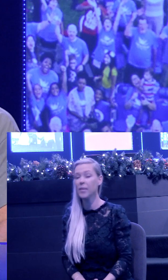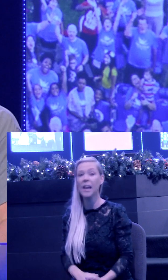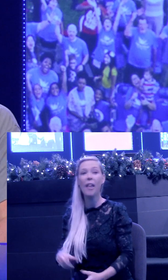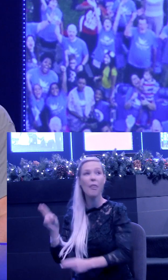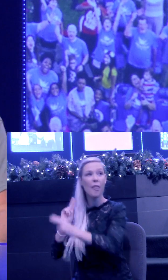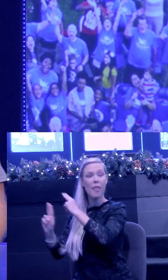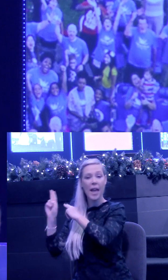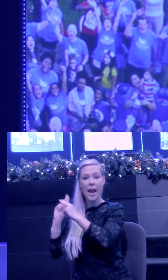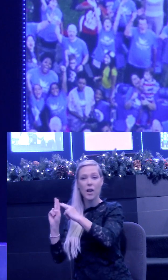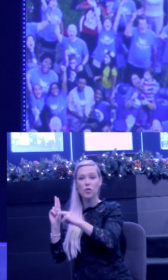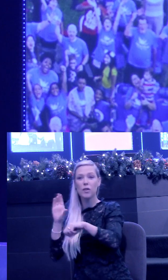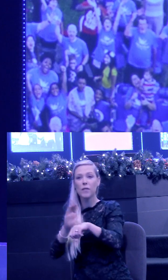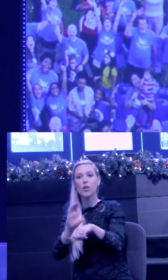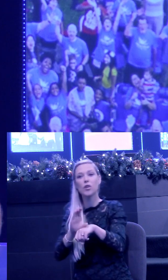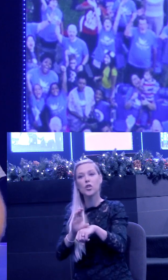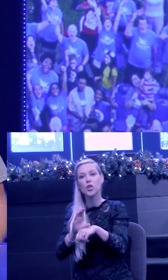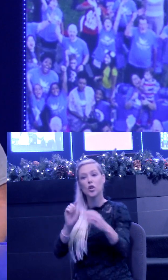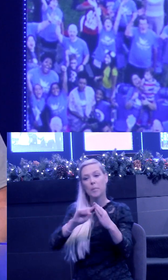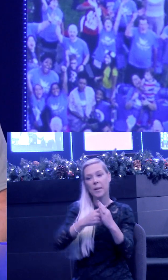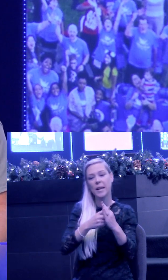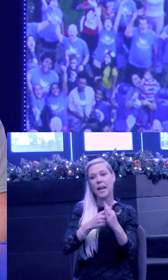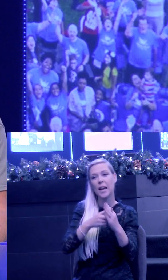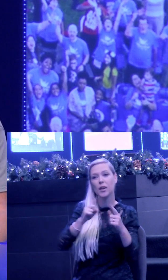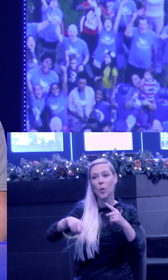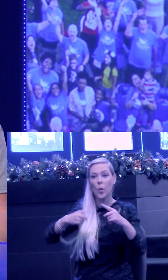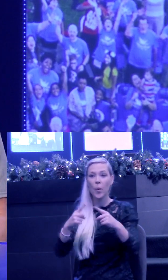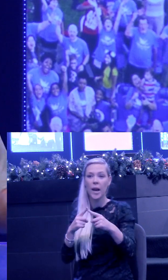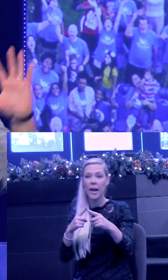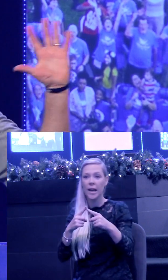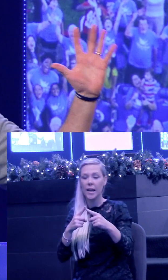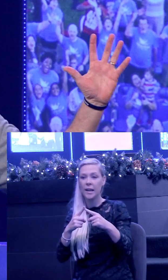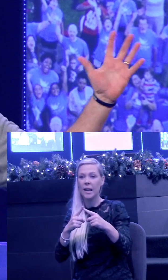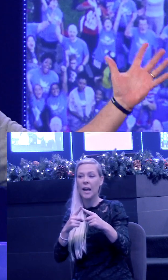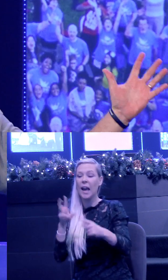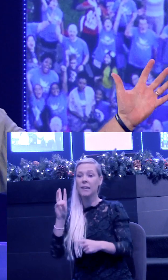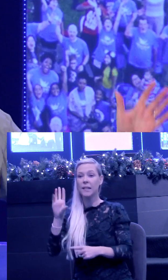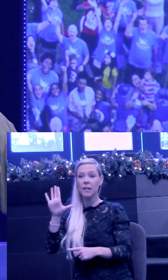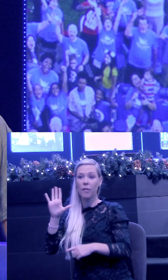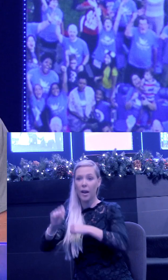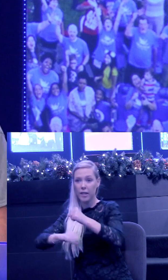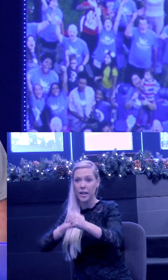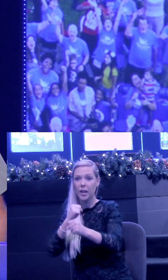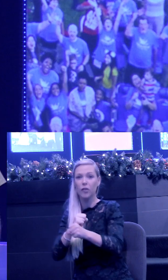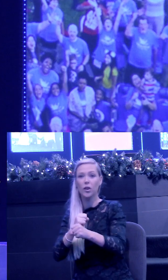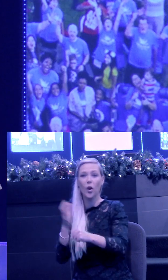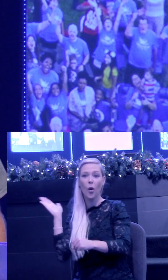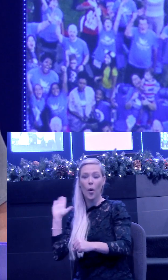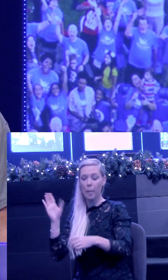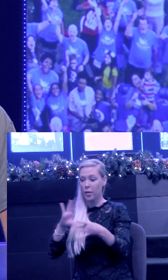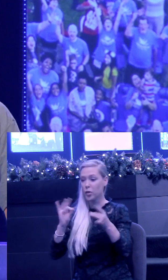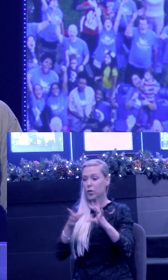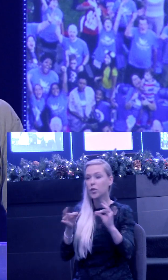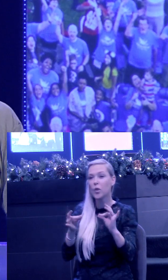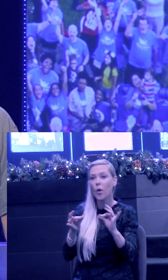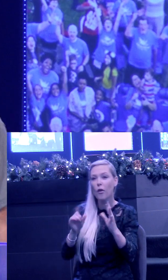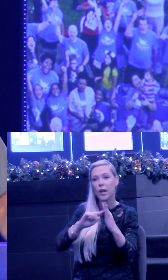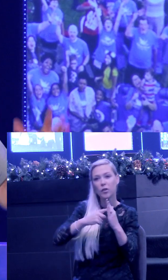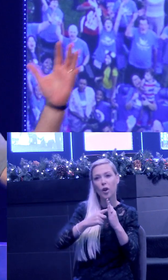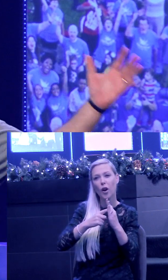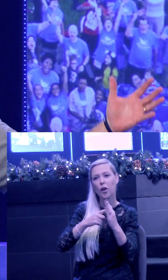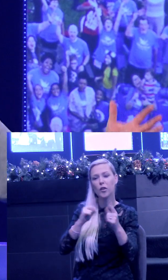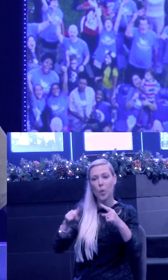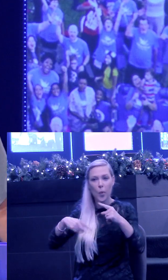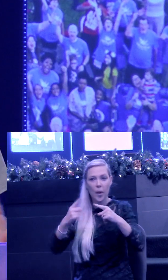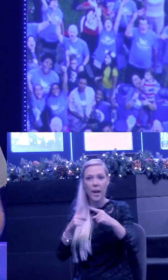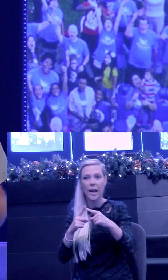community begins in 1957, 65 years ago, the story of community actually goes back almost 2,000 years to the